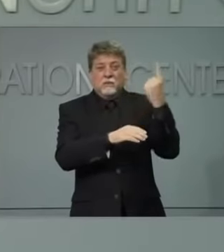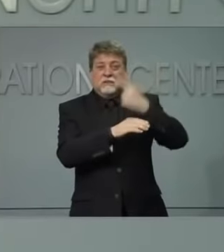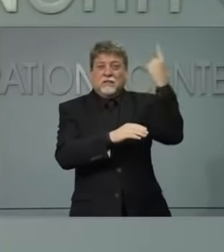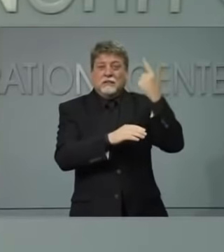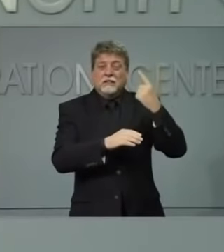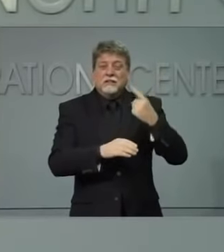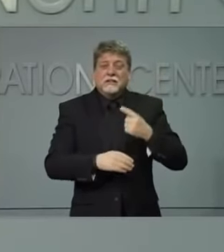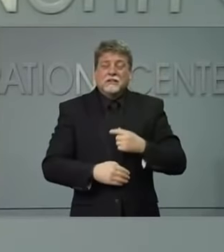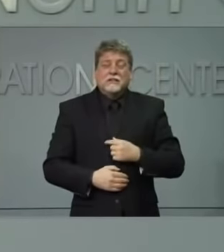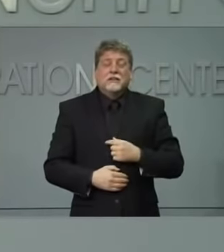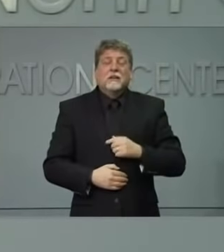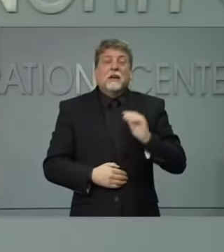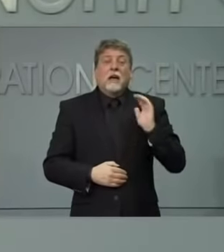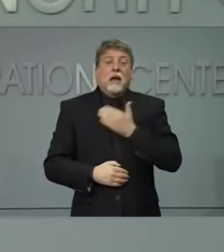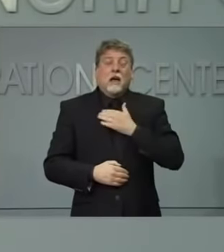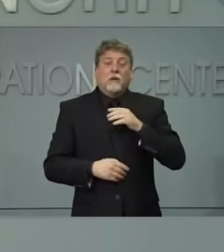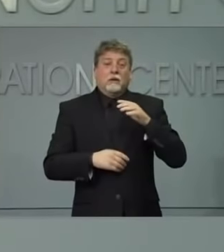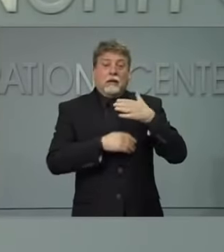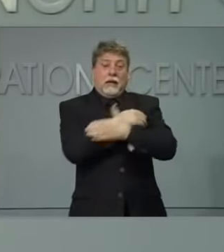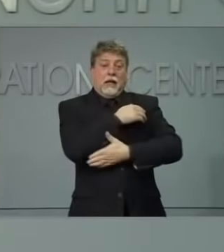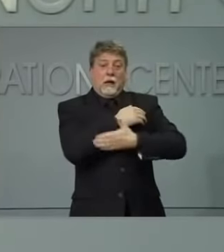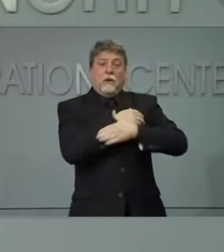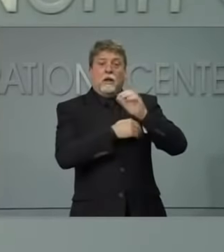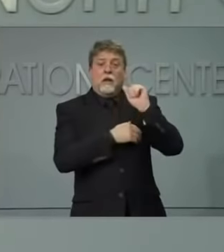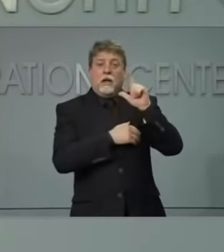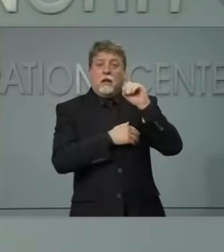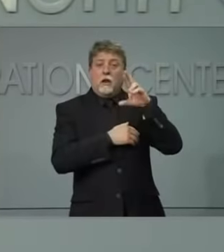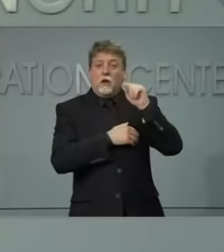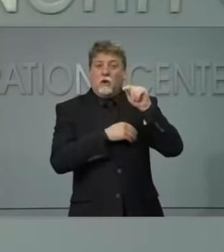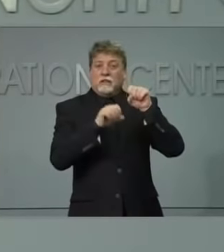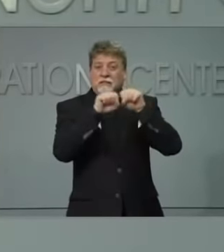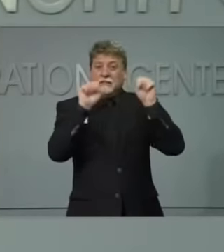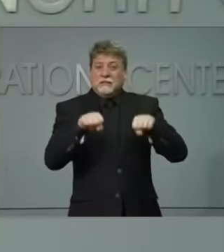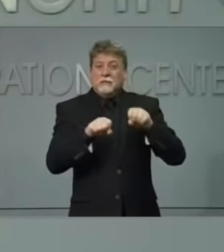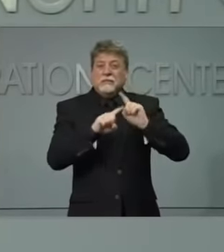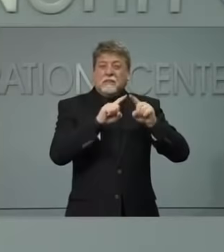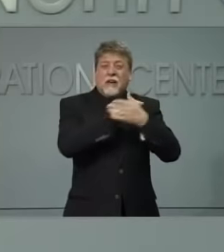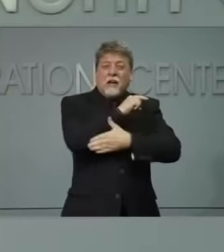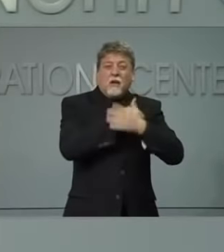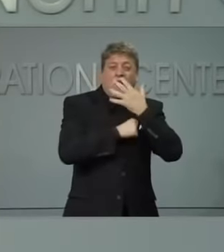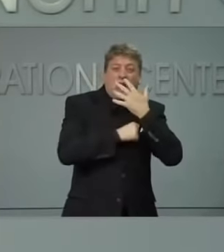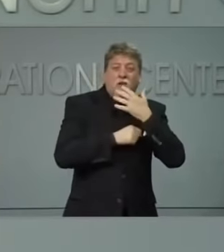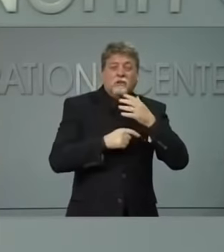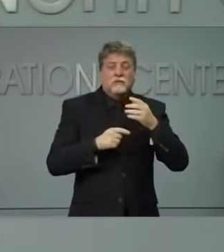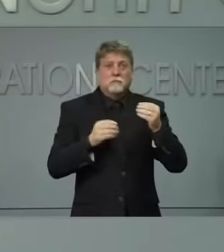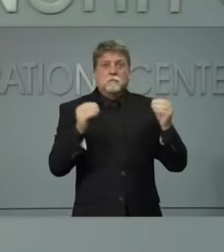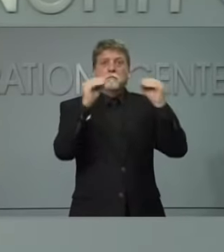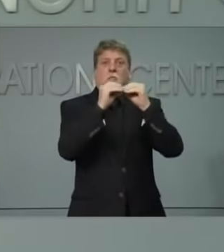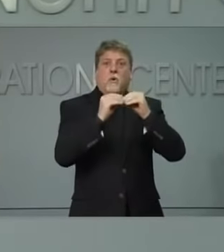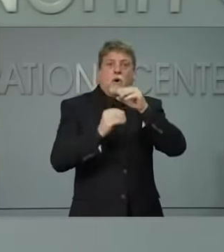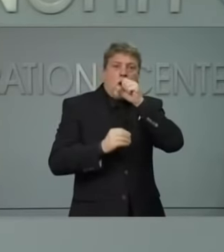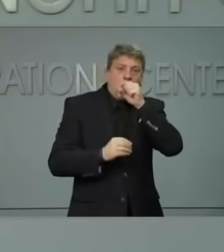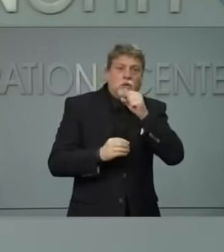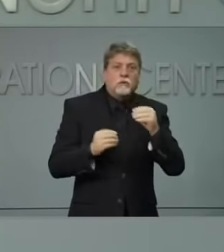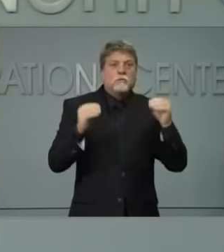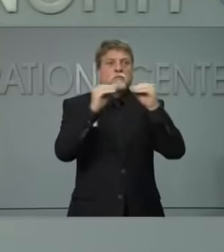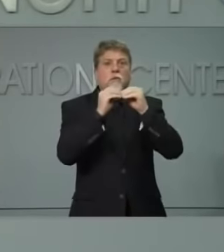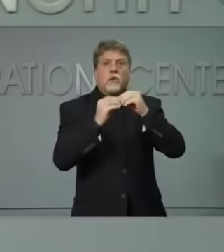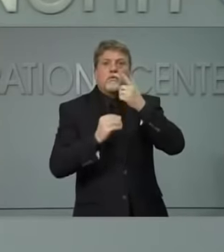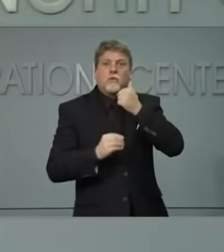The county alert system shows a large increase in orange and red counties, the most concerning designations